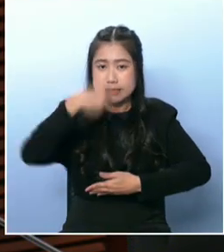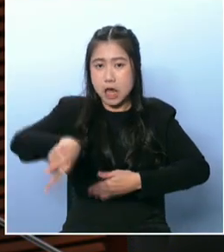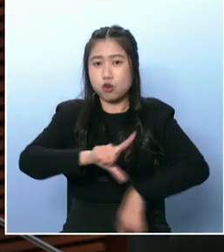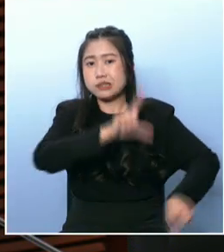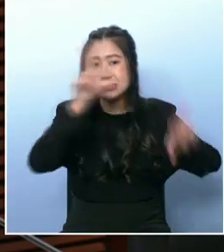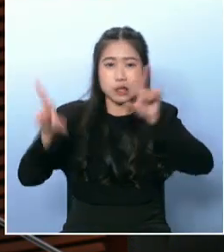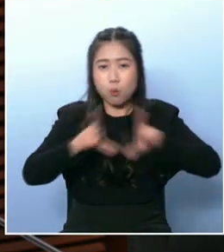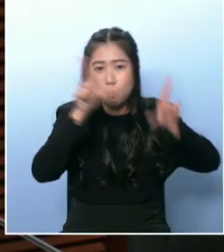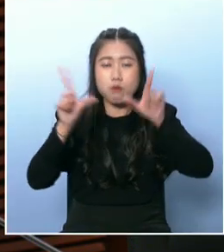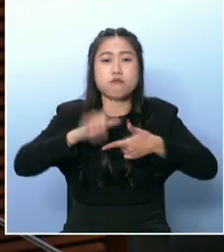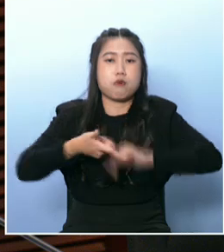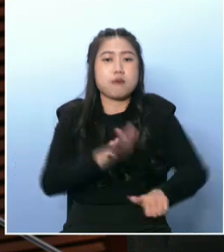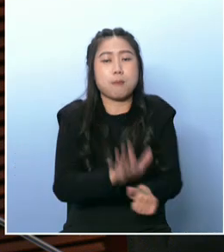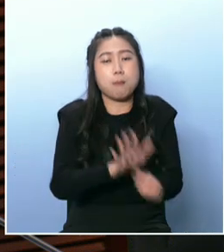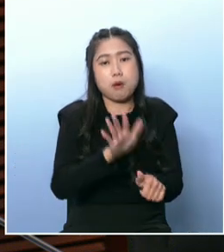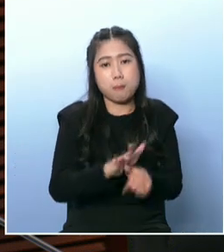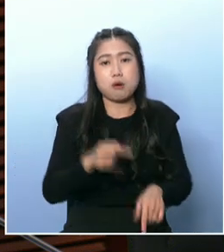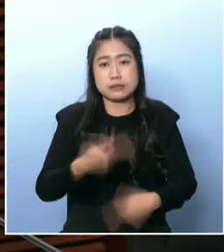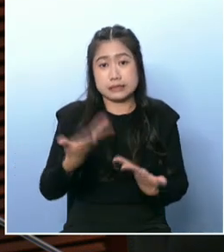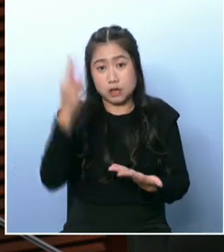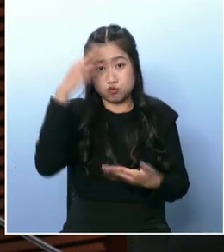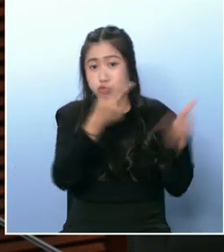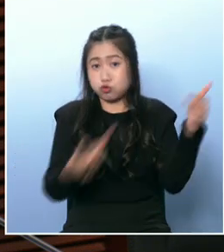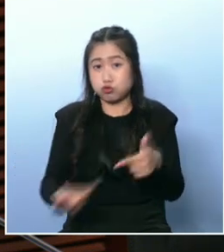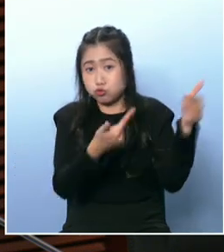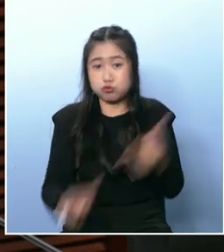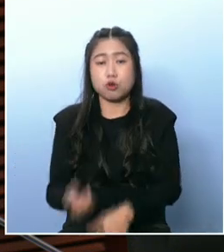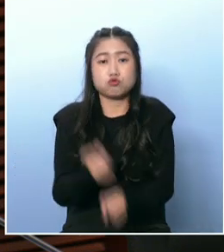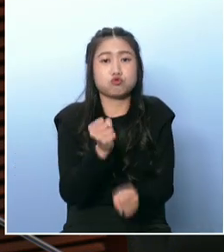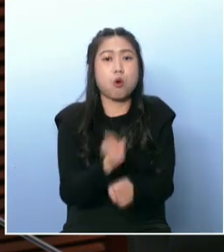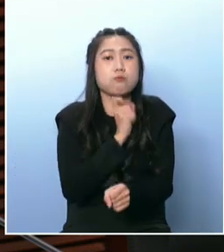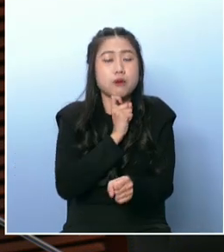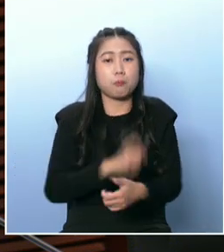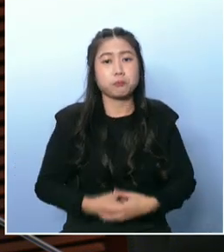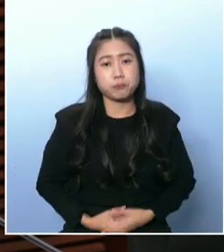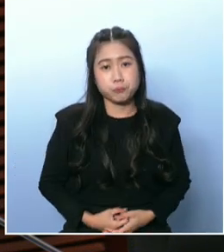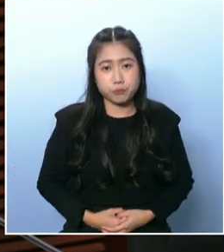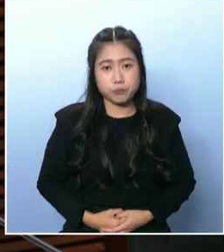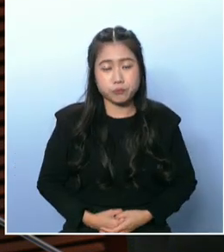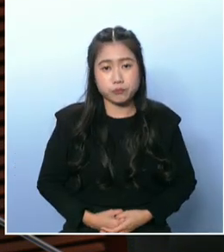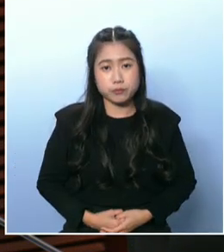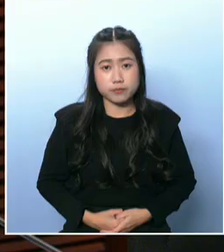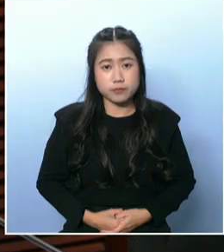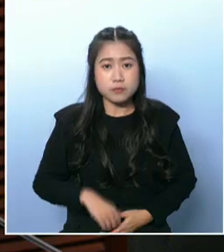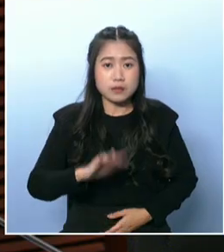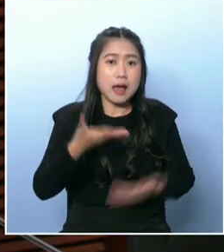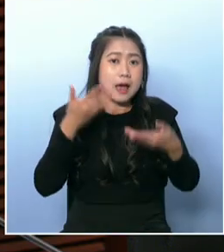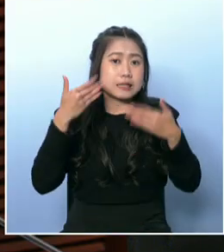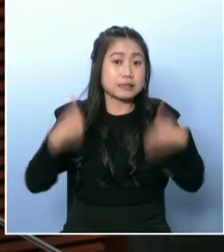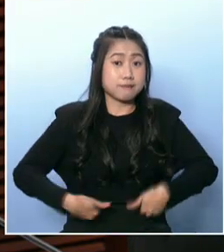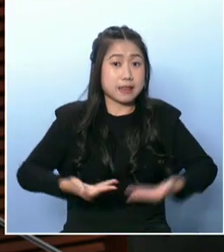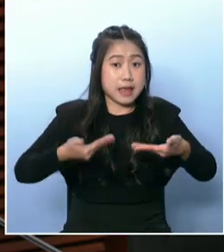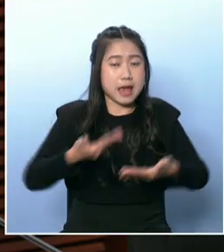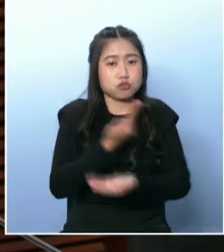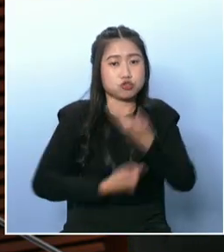long term so that they will be able to live in the community. So these are things that we're doing regularly.